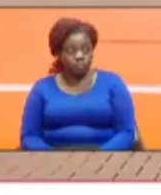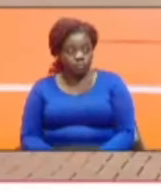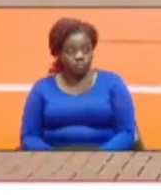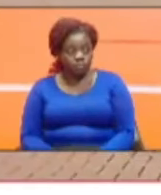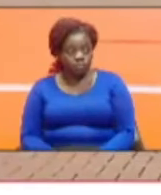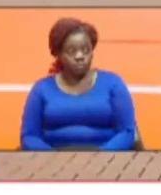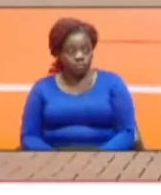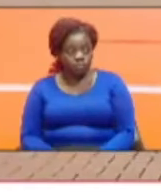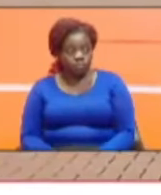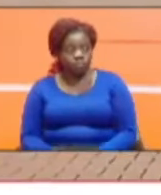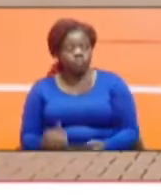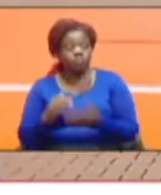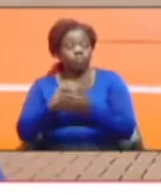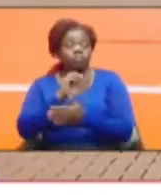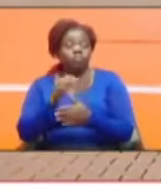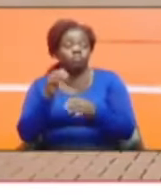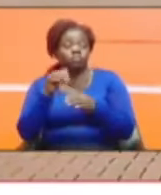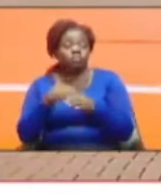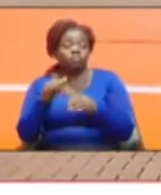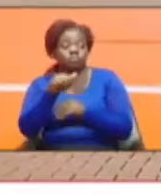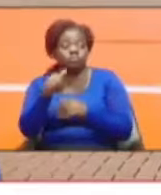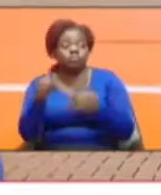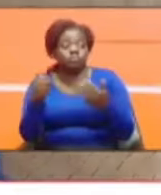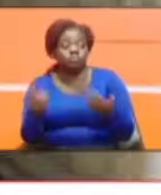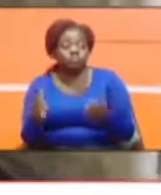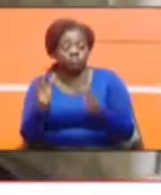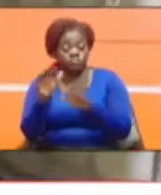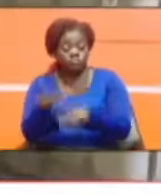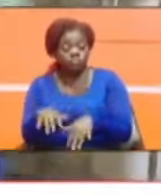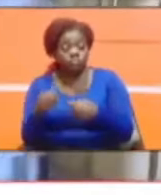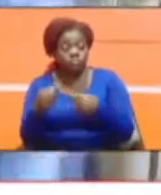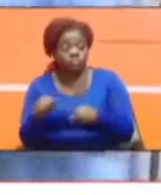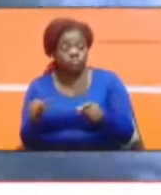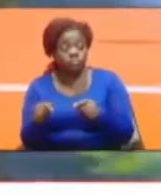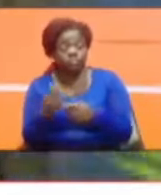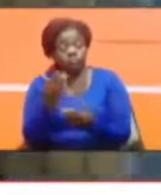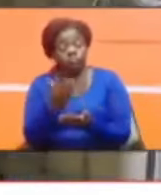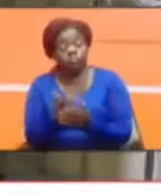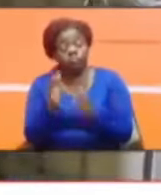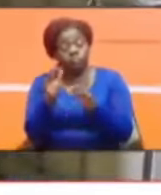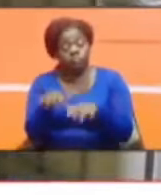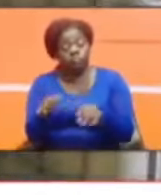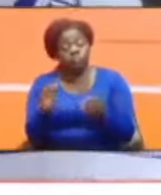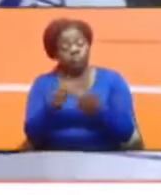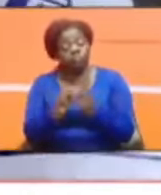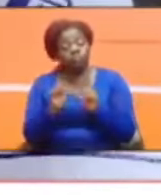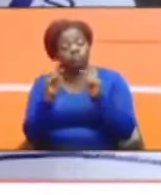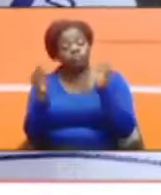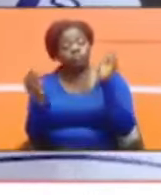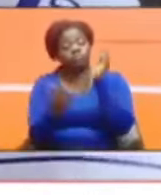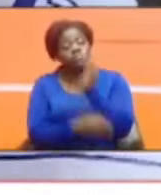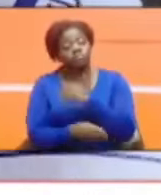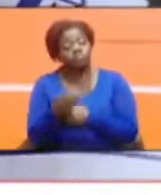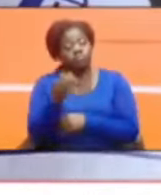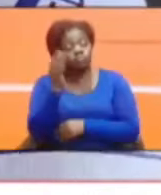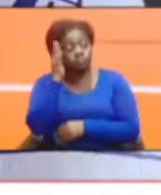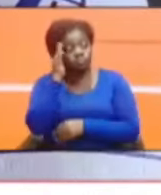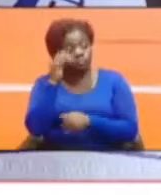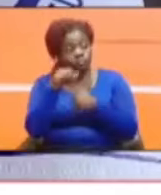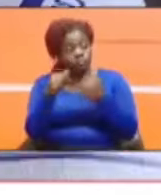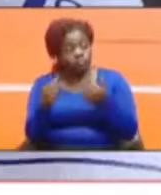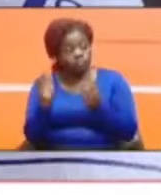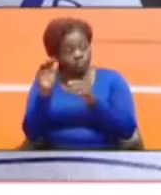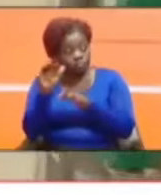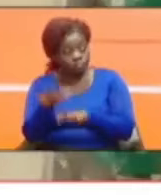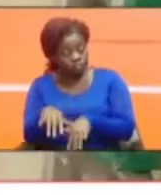technology. They can help us in other farming activities. Akunza abalimi n'abalunzi okujja mu mulesu gwa Vest Money bamanye ebikwata ku